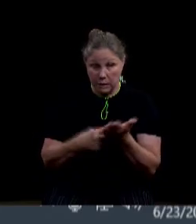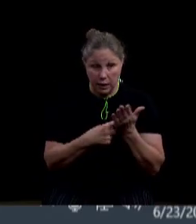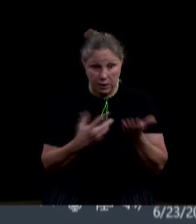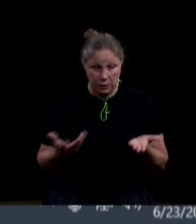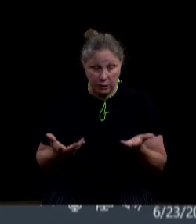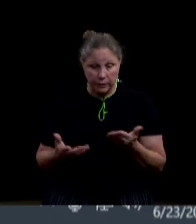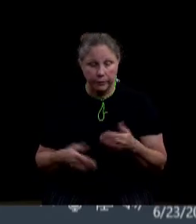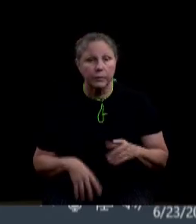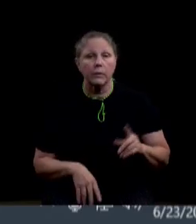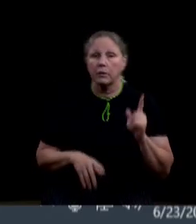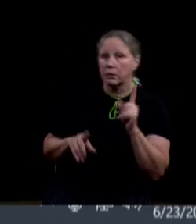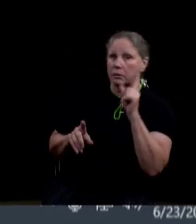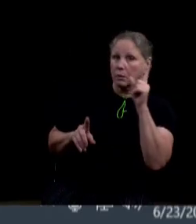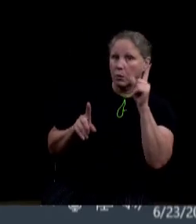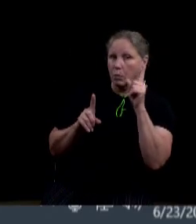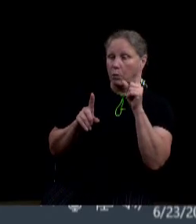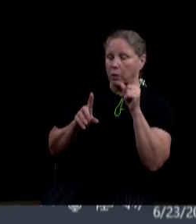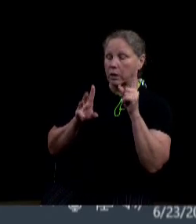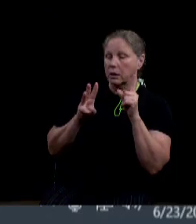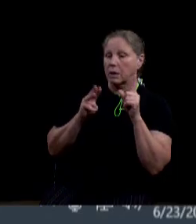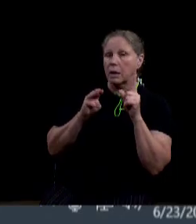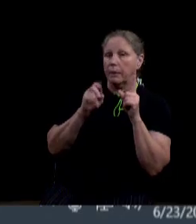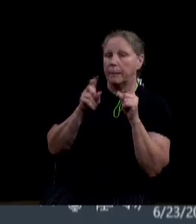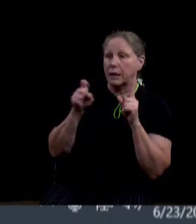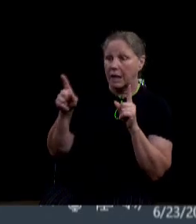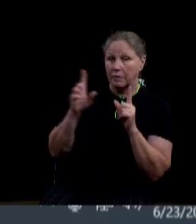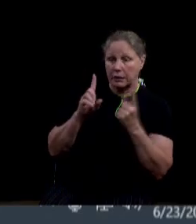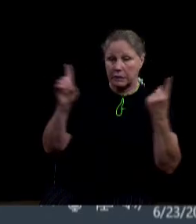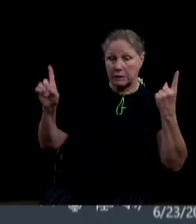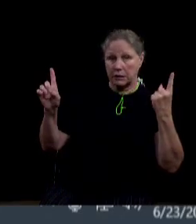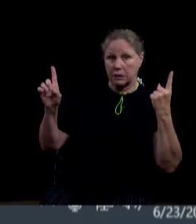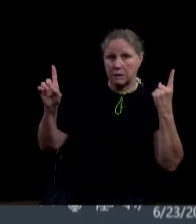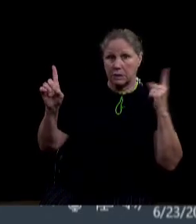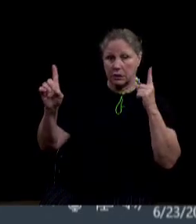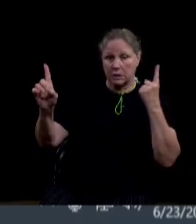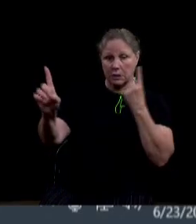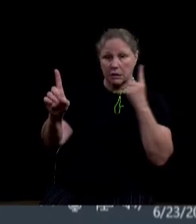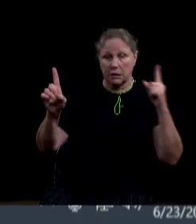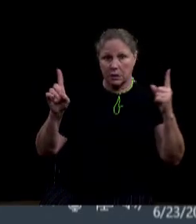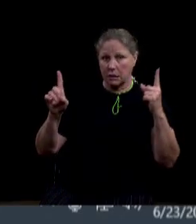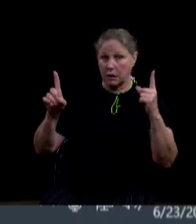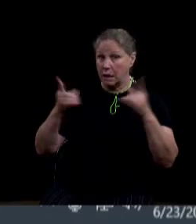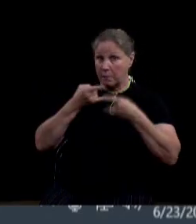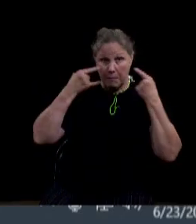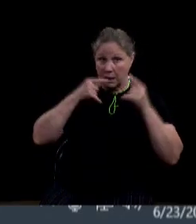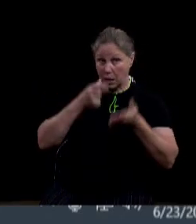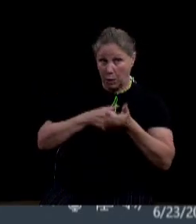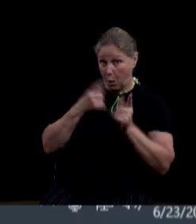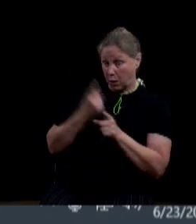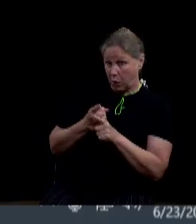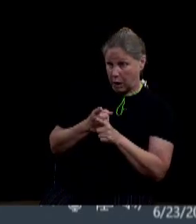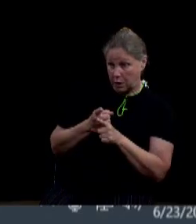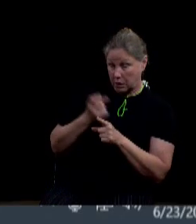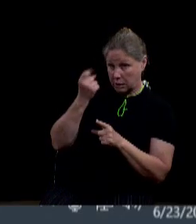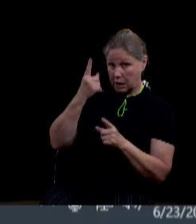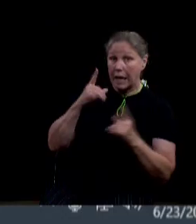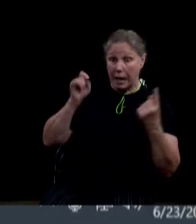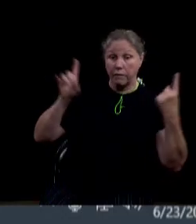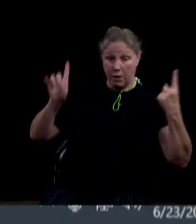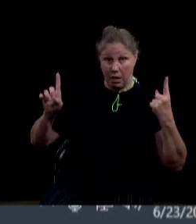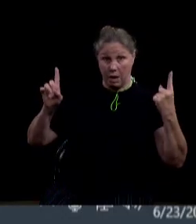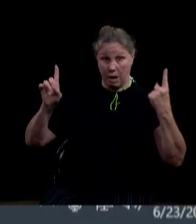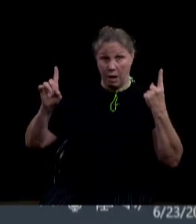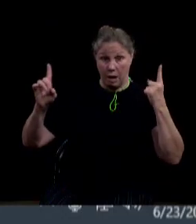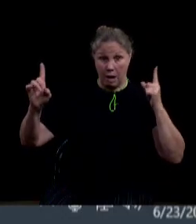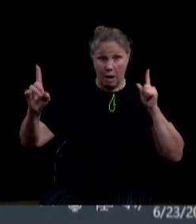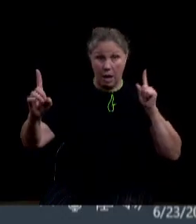6 feet apart from another individual, you don't have to wear a mask. Is that right? If you're able to be in a space that's 6 feet apart, or are you required to wear a mask